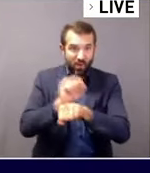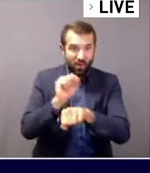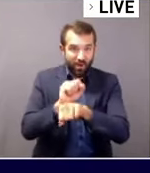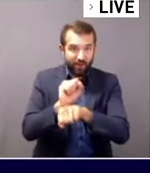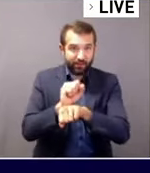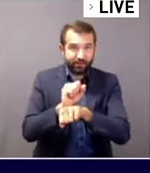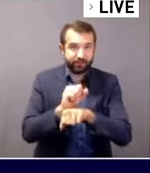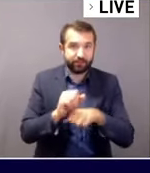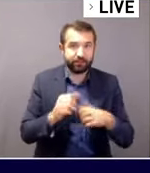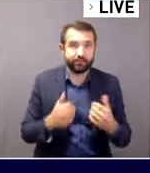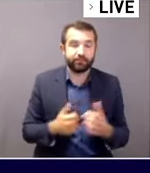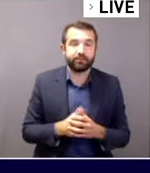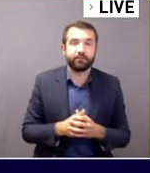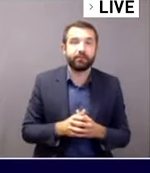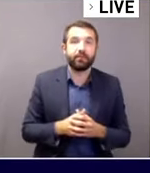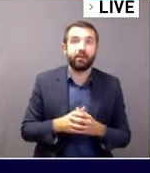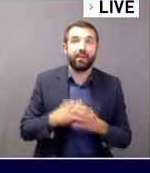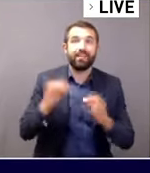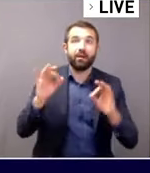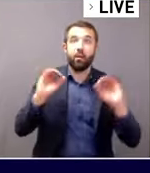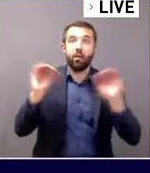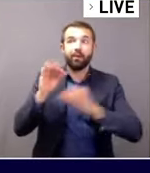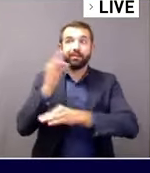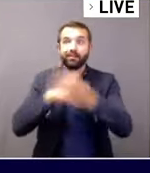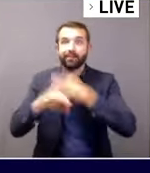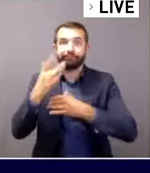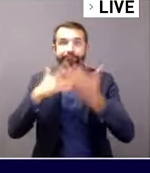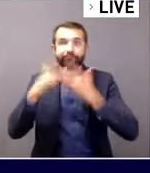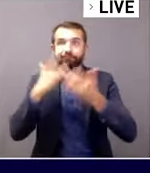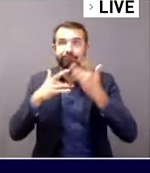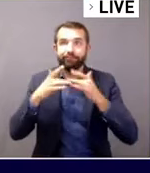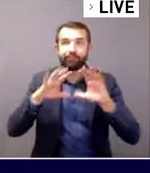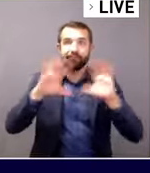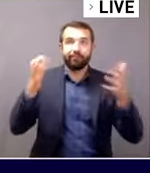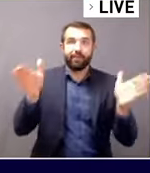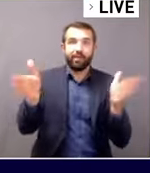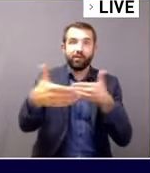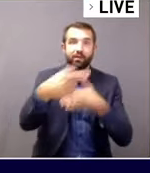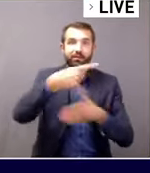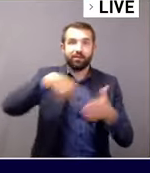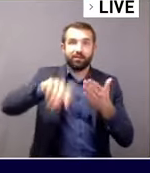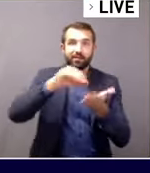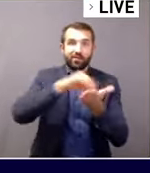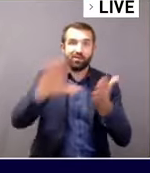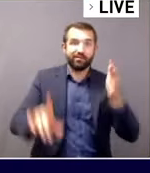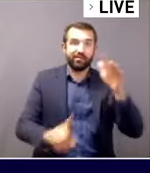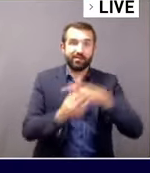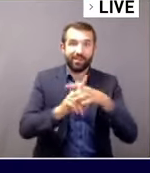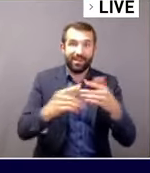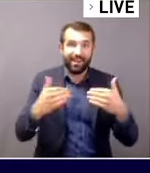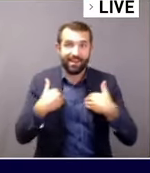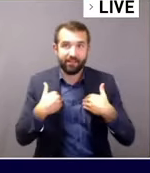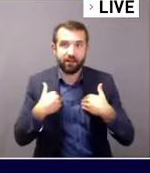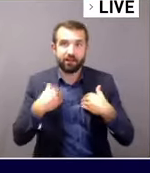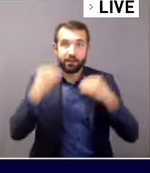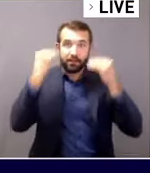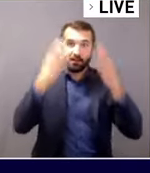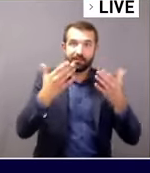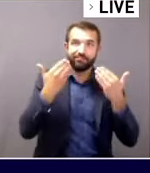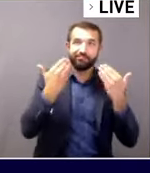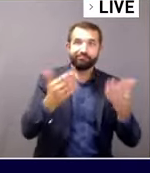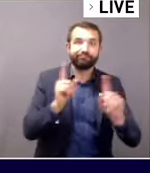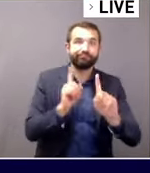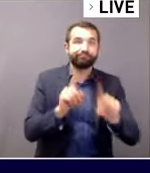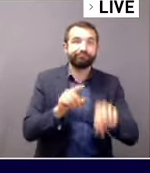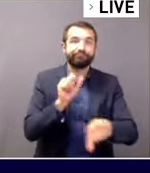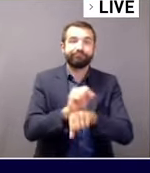substitute school staff available. The school members take appropriate infection control precautions. including the use of PPE, and